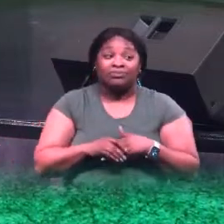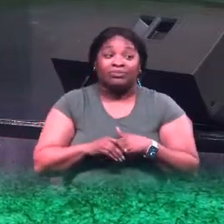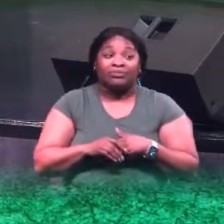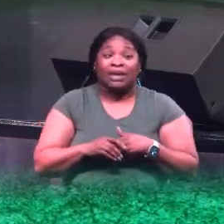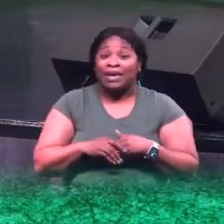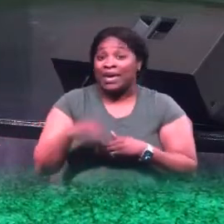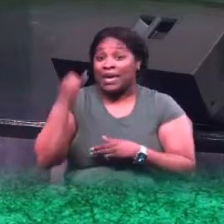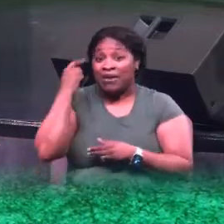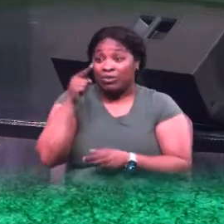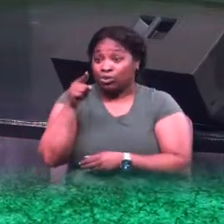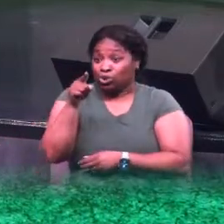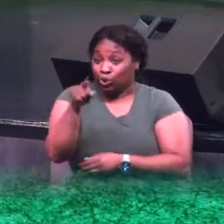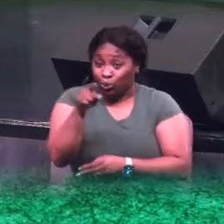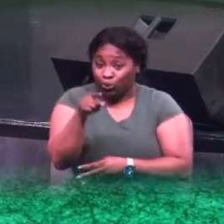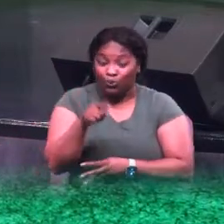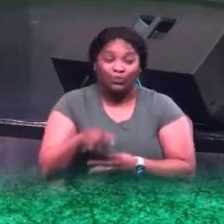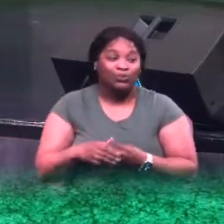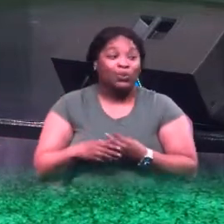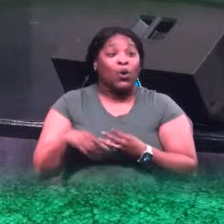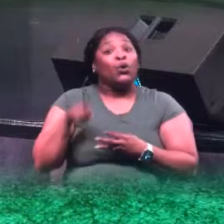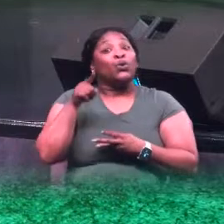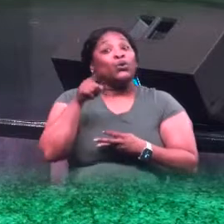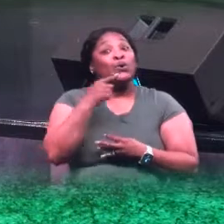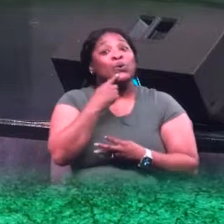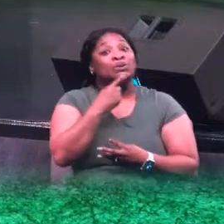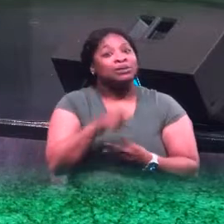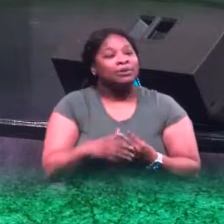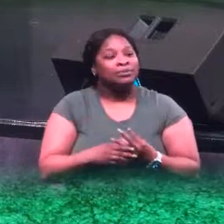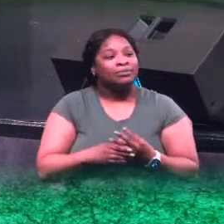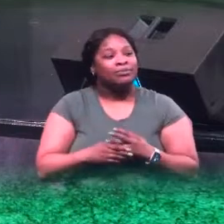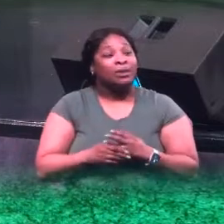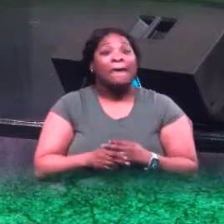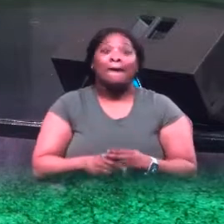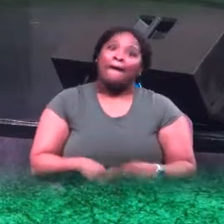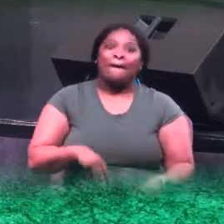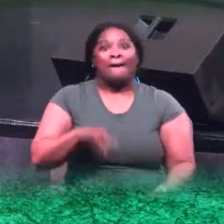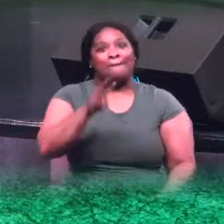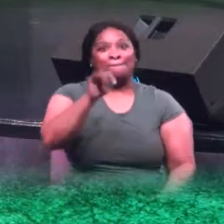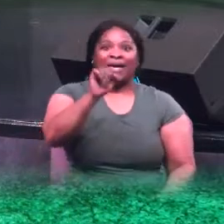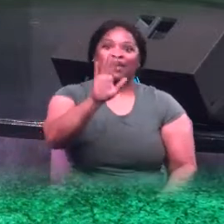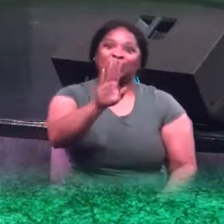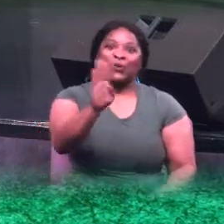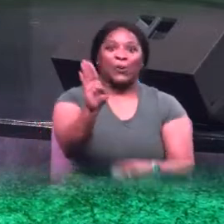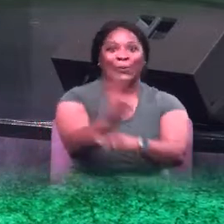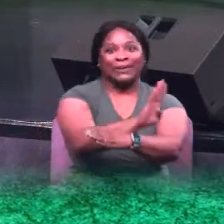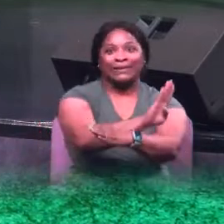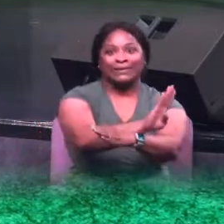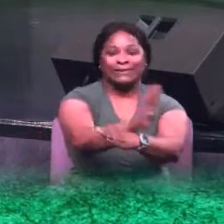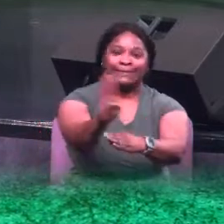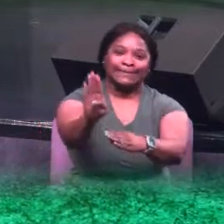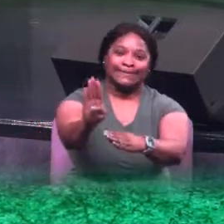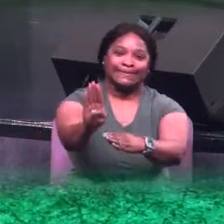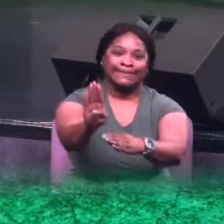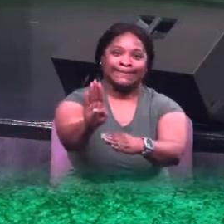Had it been you, you would have said, mind your business.